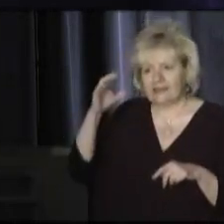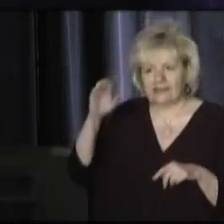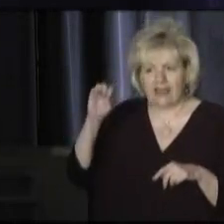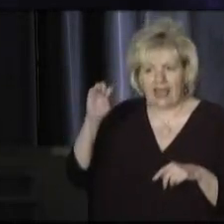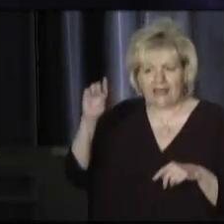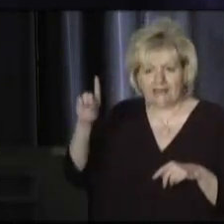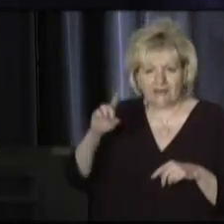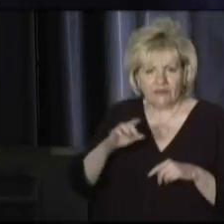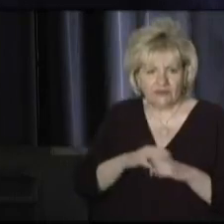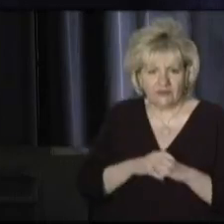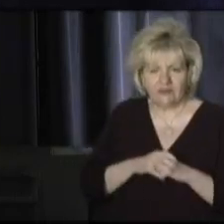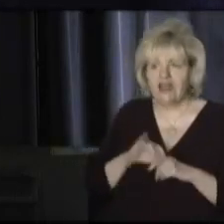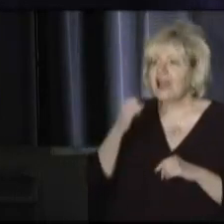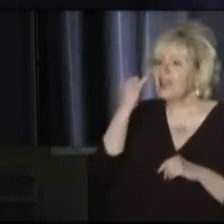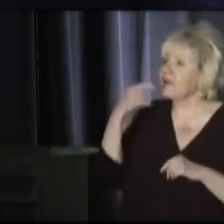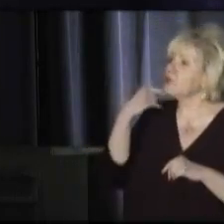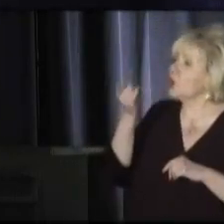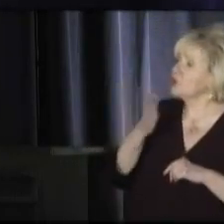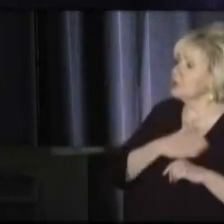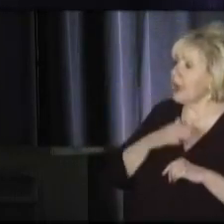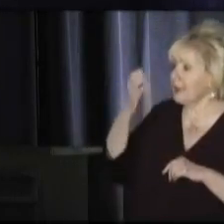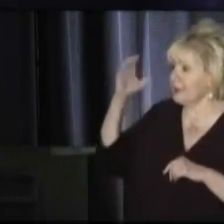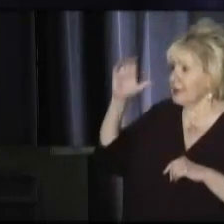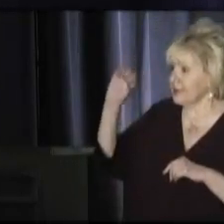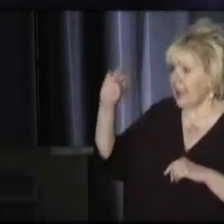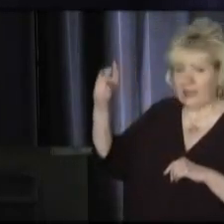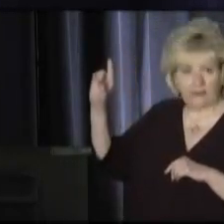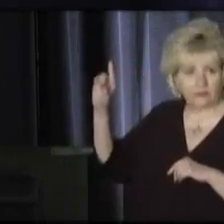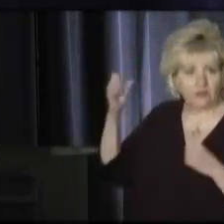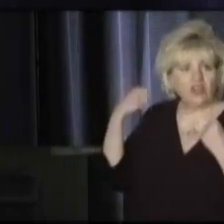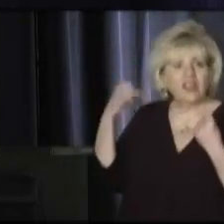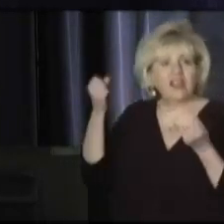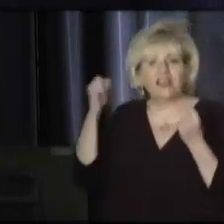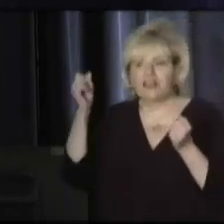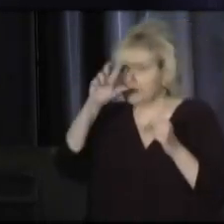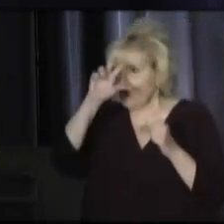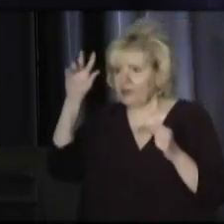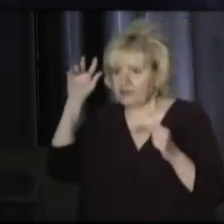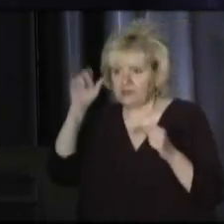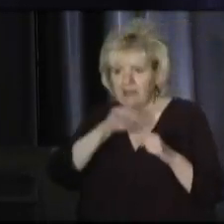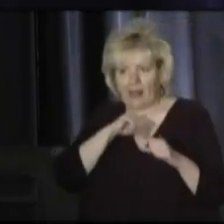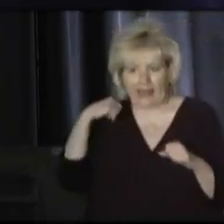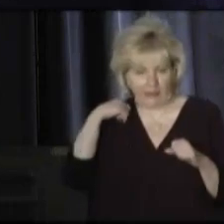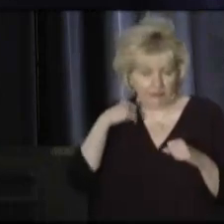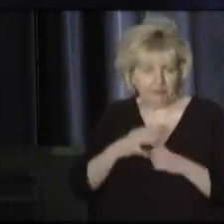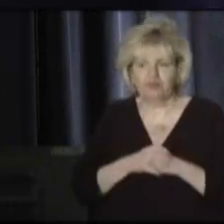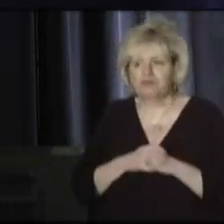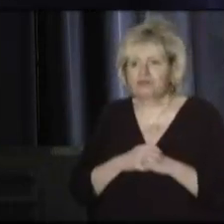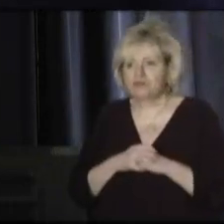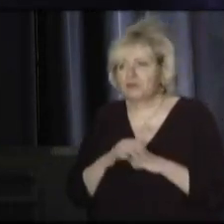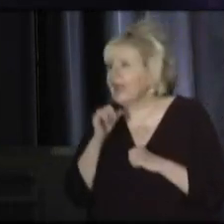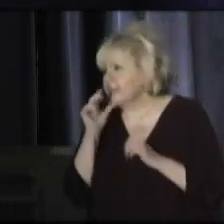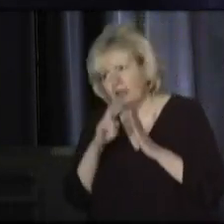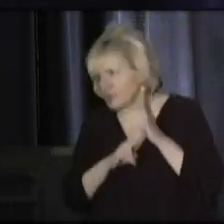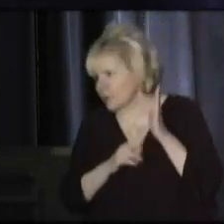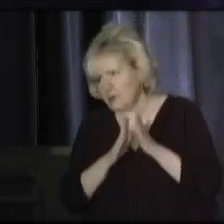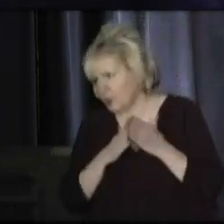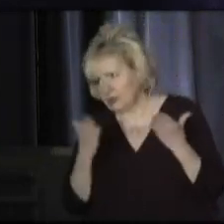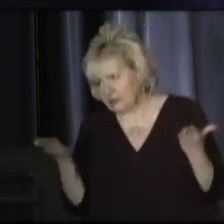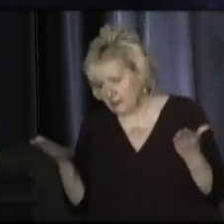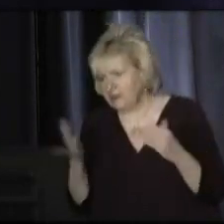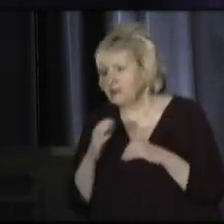those early days with the book. My period turned on off schedule, my nose dried out and cracked from the wood stove, almost